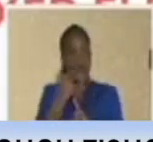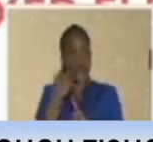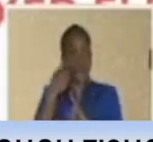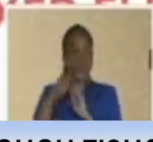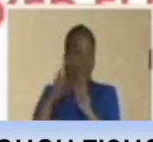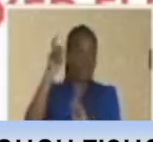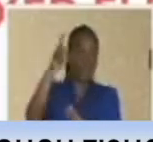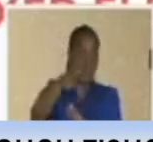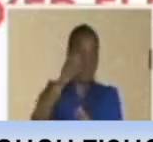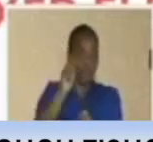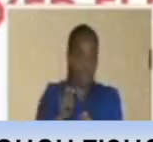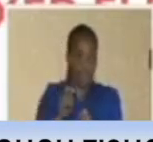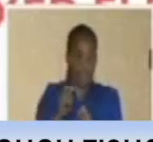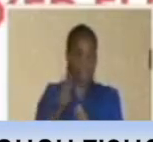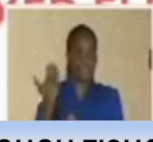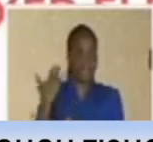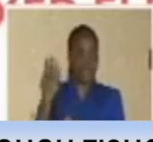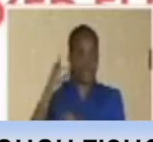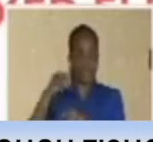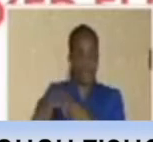through Fishcor.